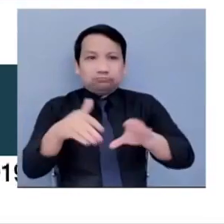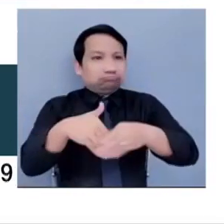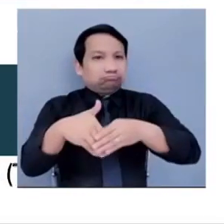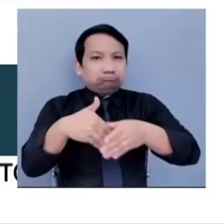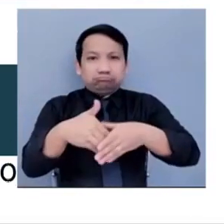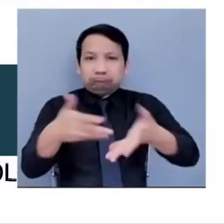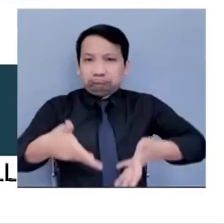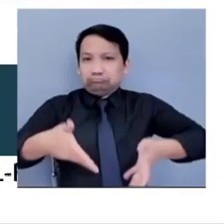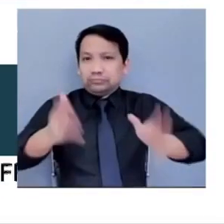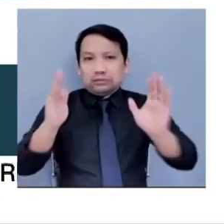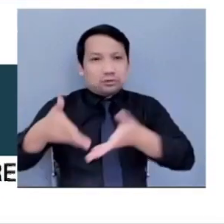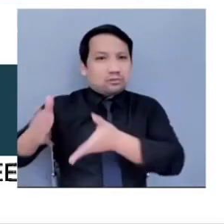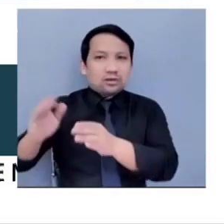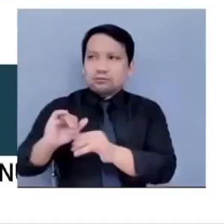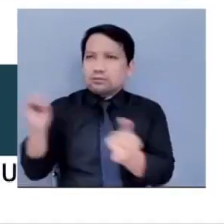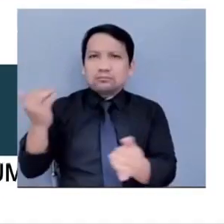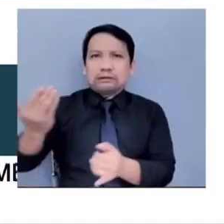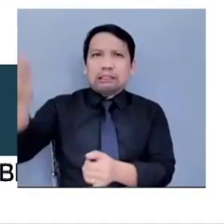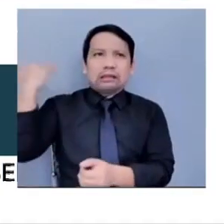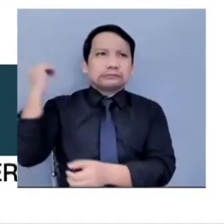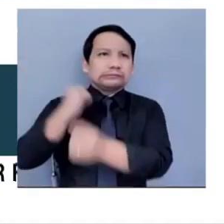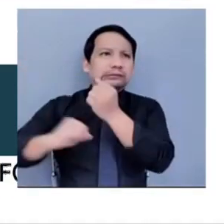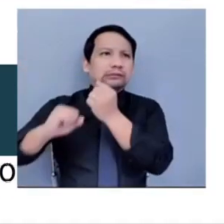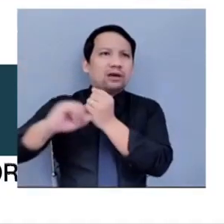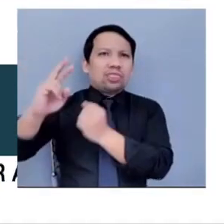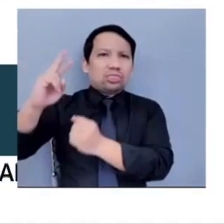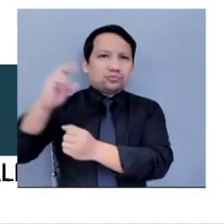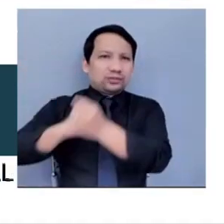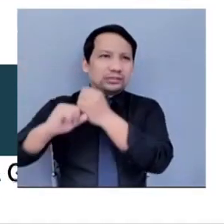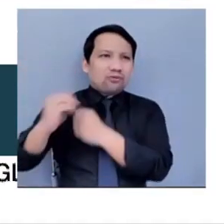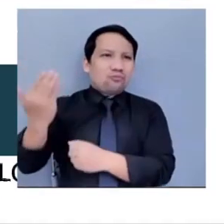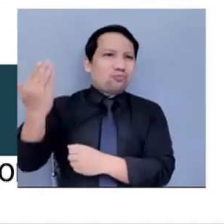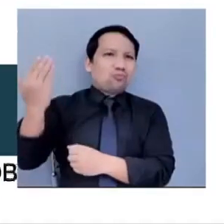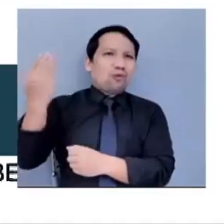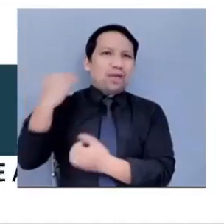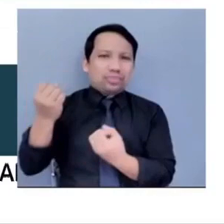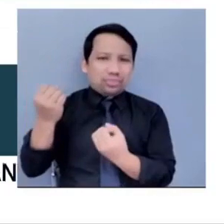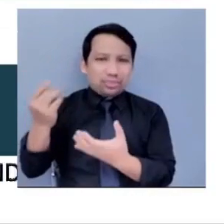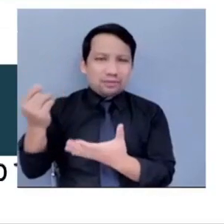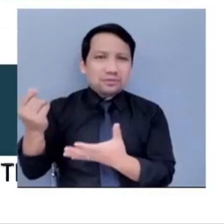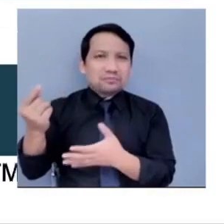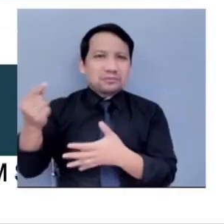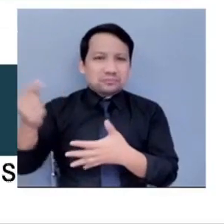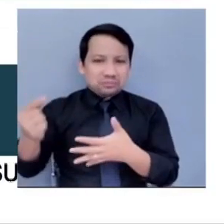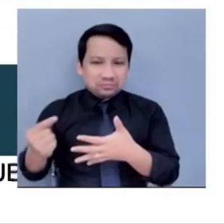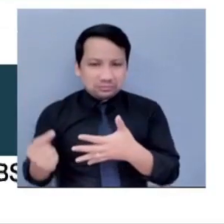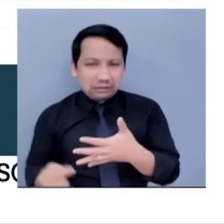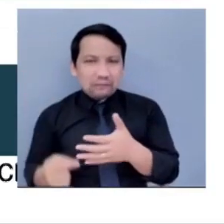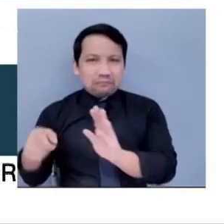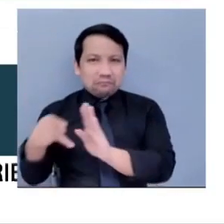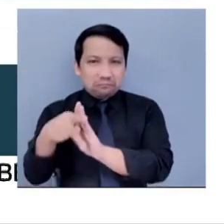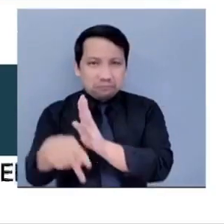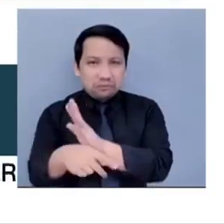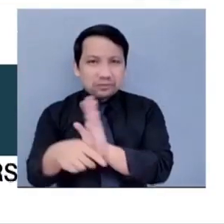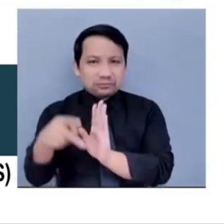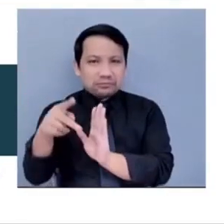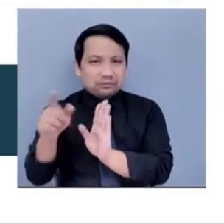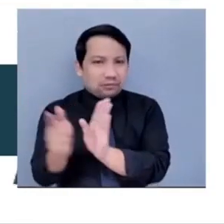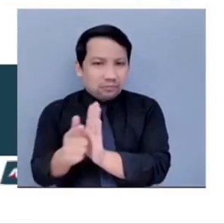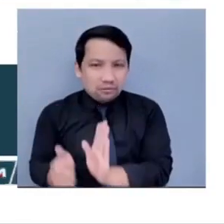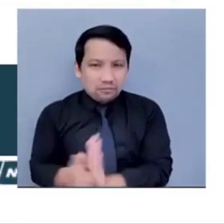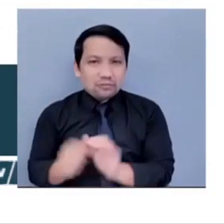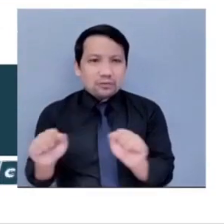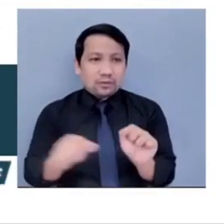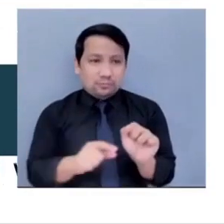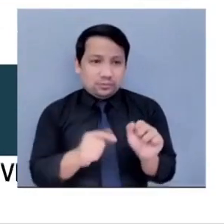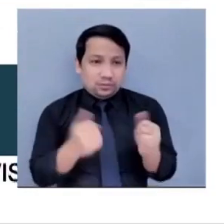compared to a year ago or 2 years ago. Now, Well, the biggest manifestation is